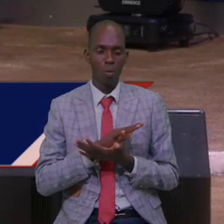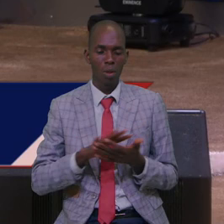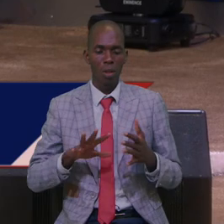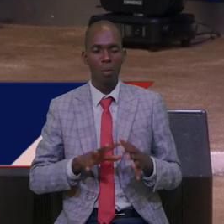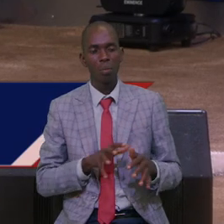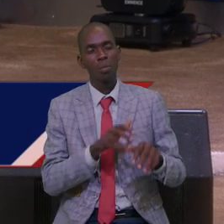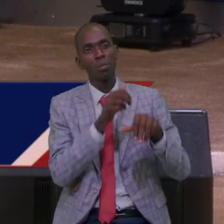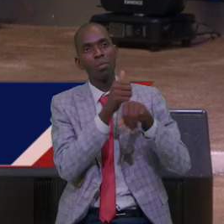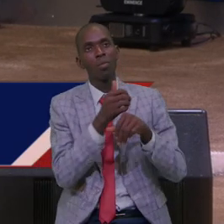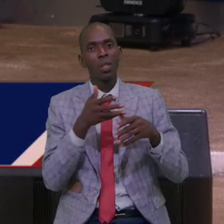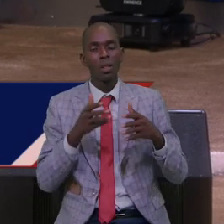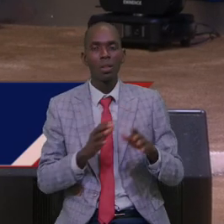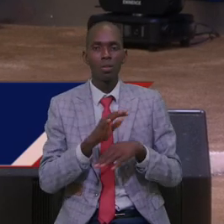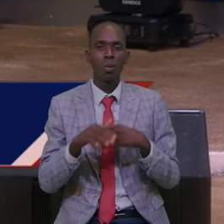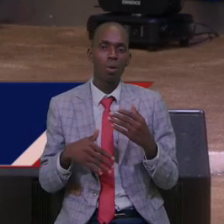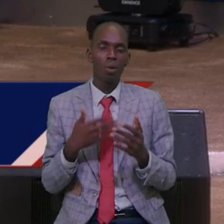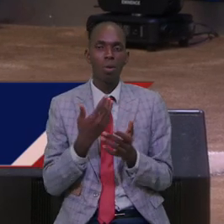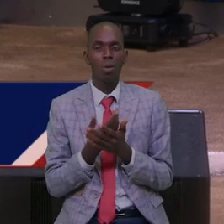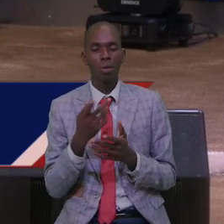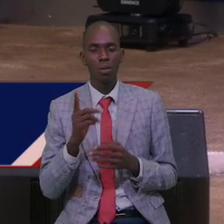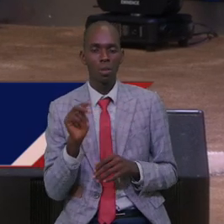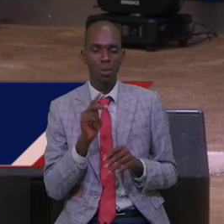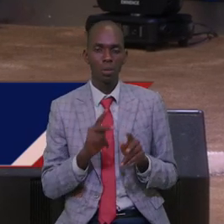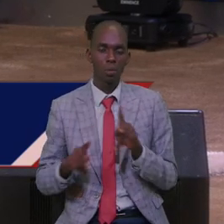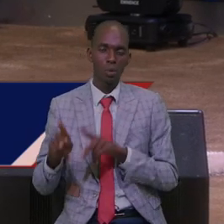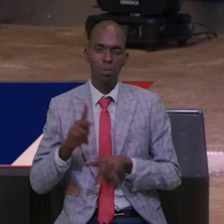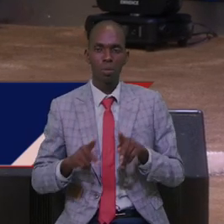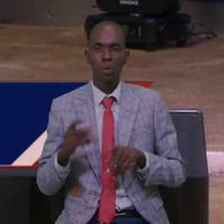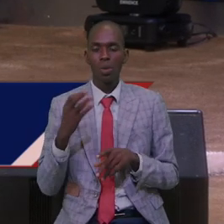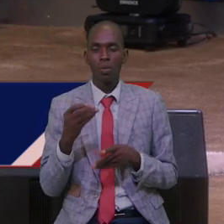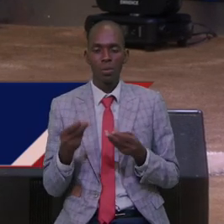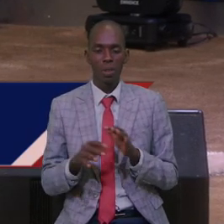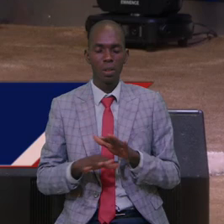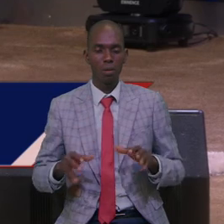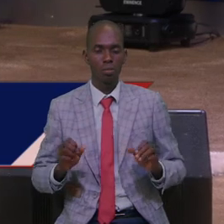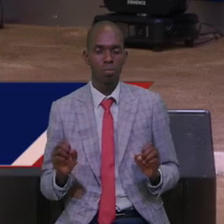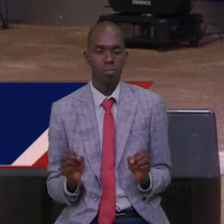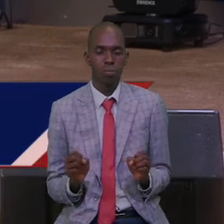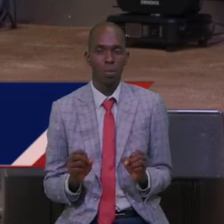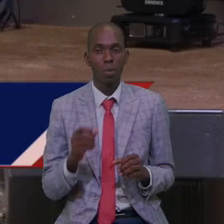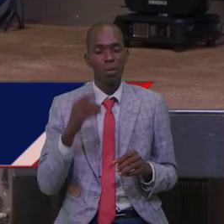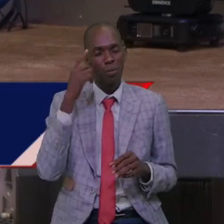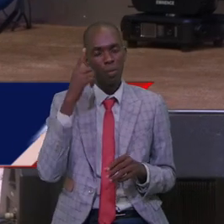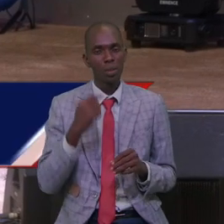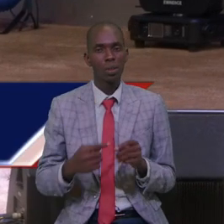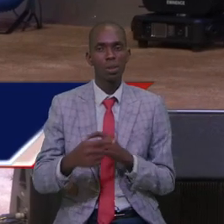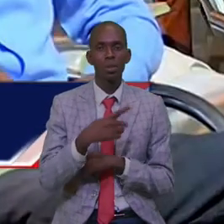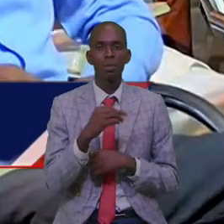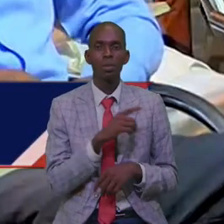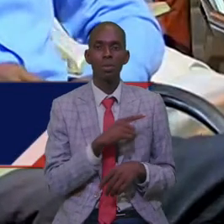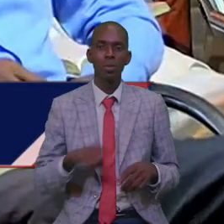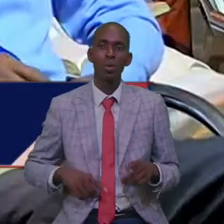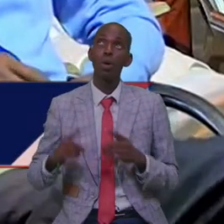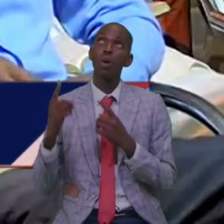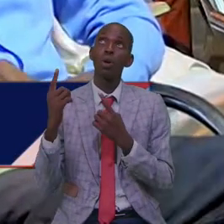Let all the inhabitants of the land tremble, for the day of the Lord